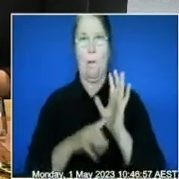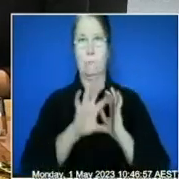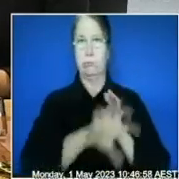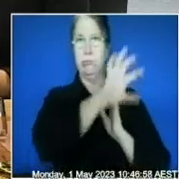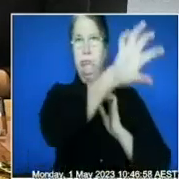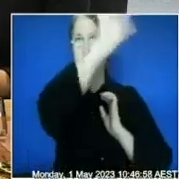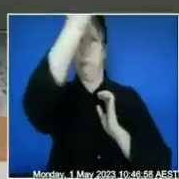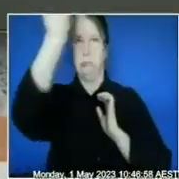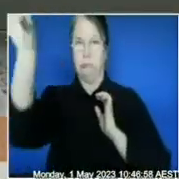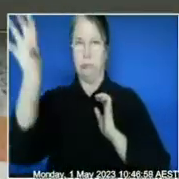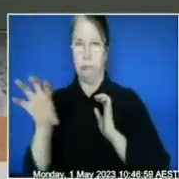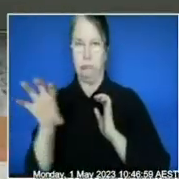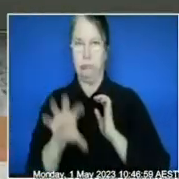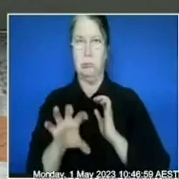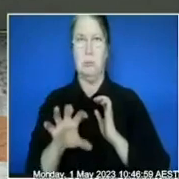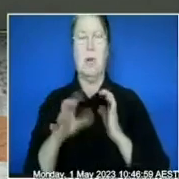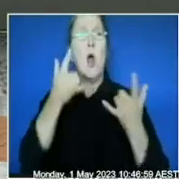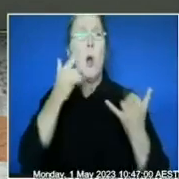Right. And